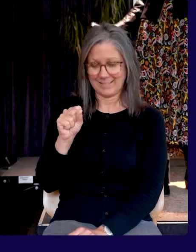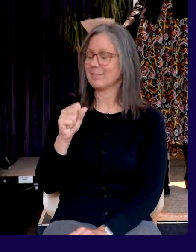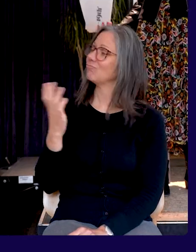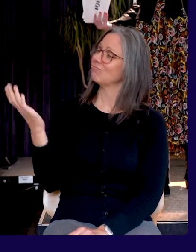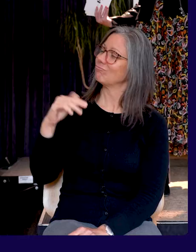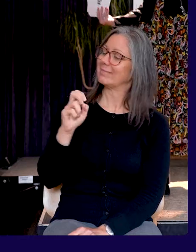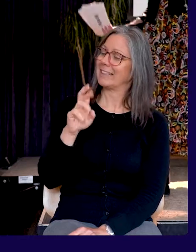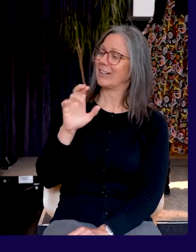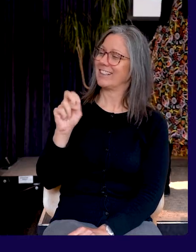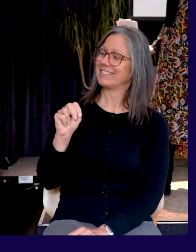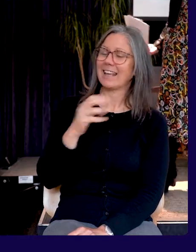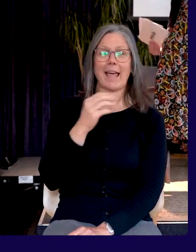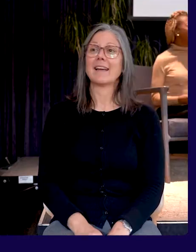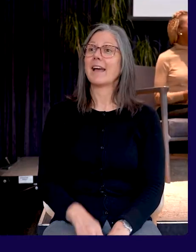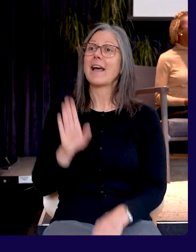on up.